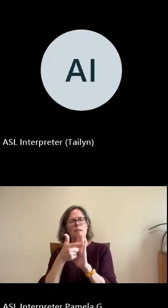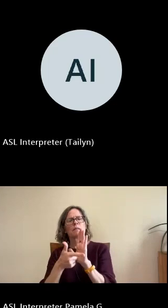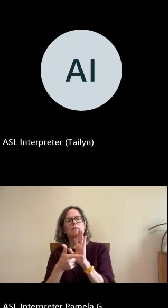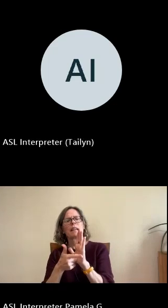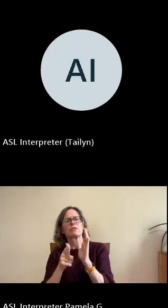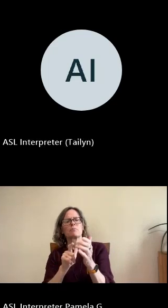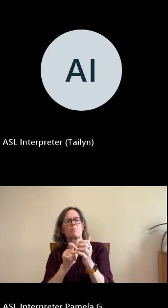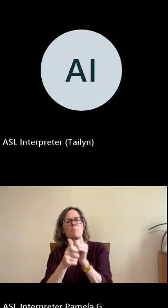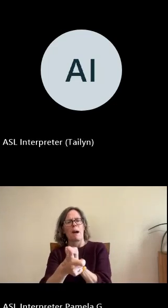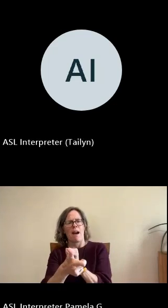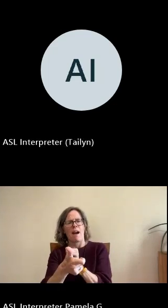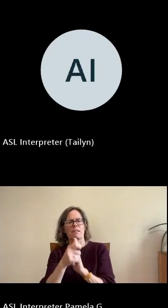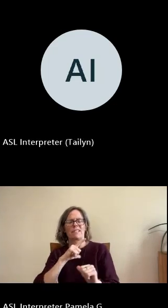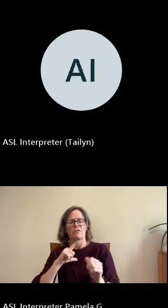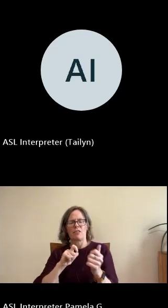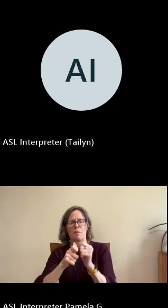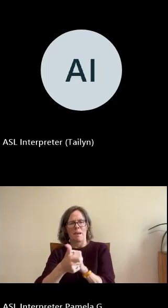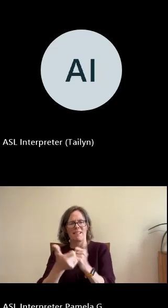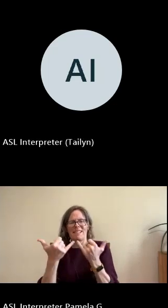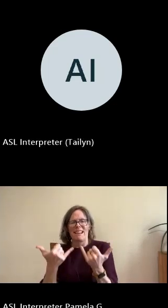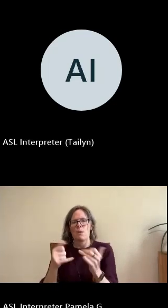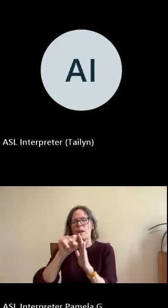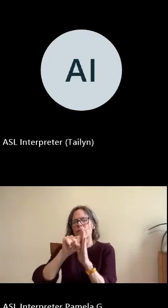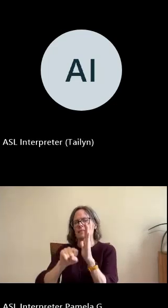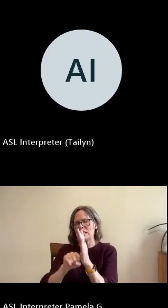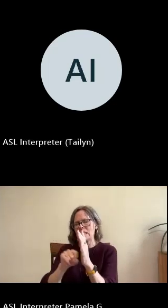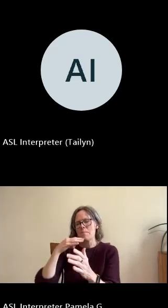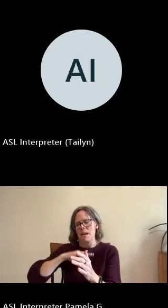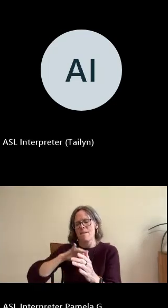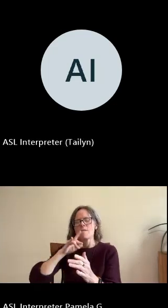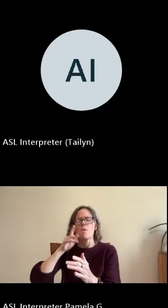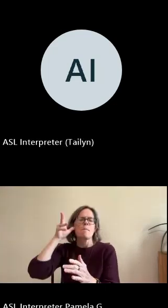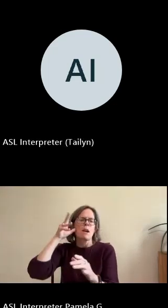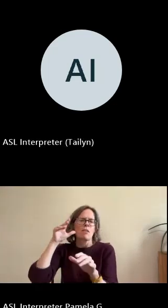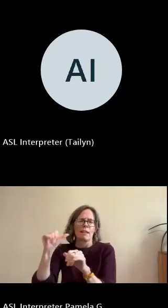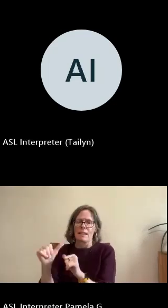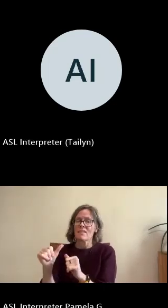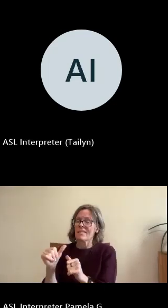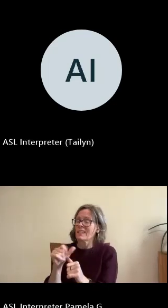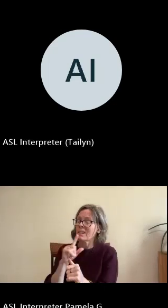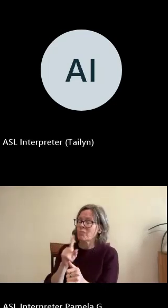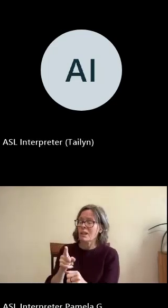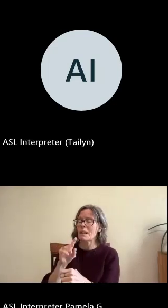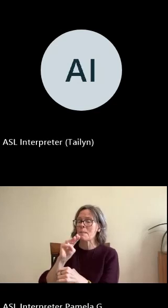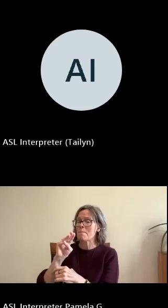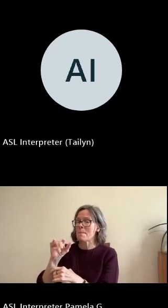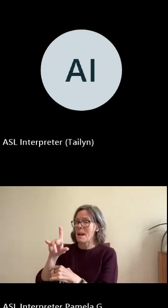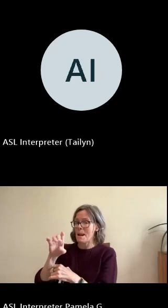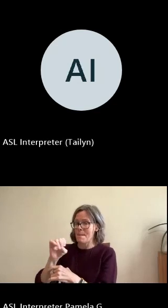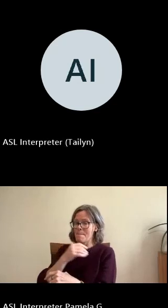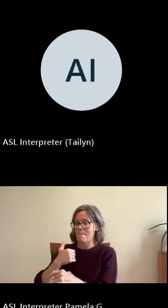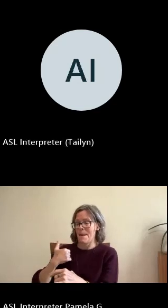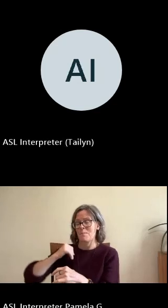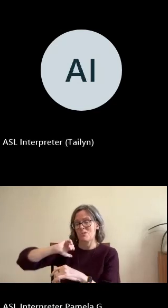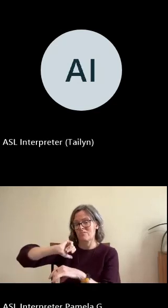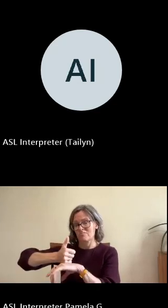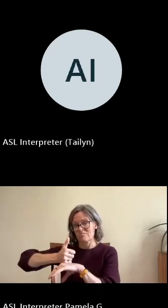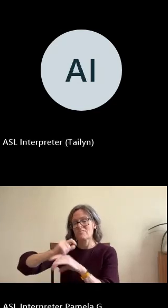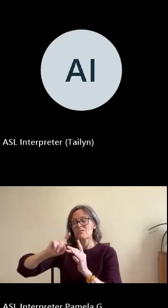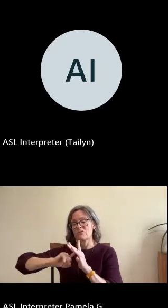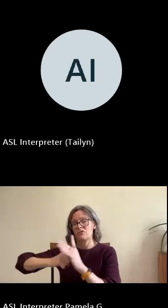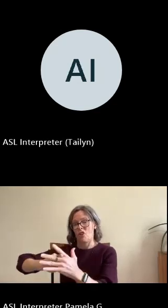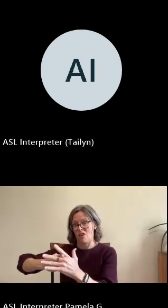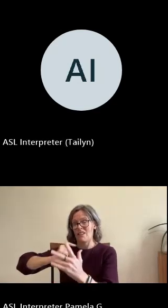leave. And I firmly believe that it was the work of MAPE members that's, again, set a standard. And that's kind of how all these things work.